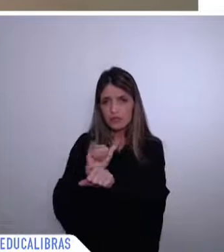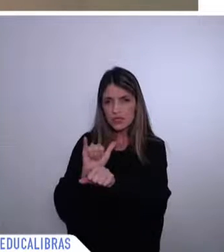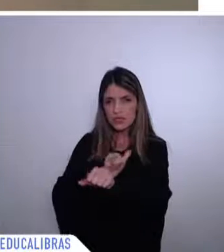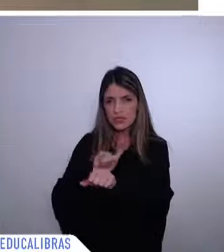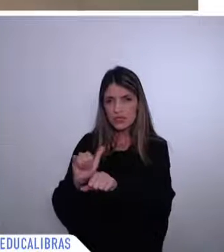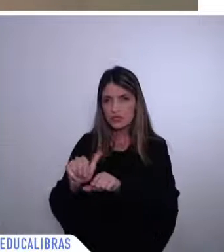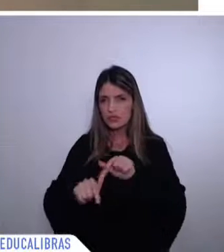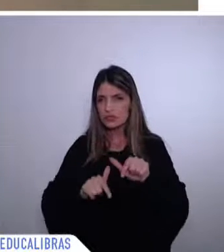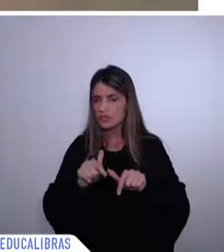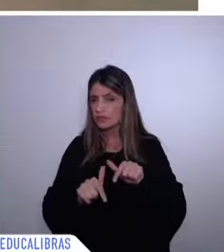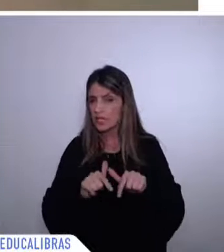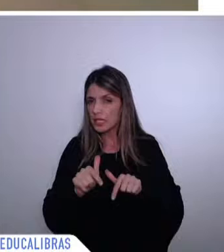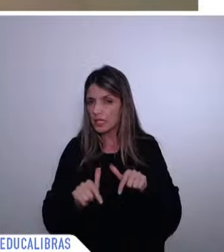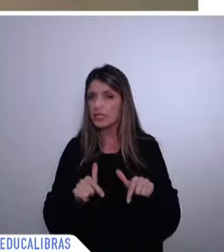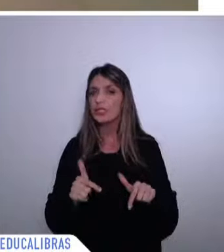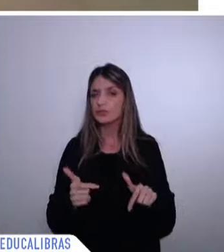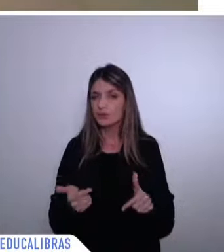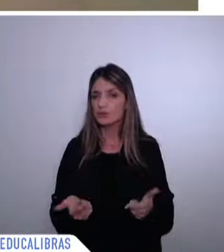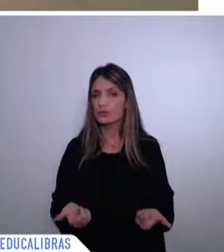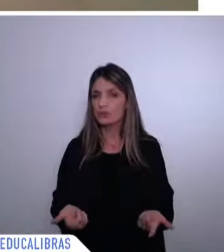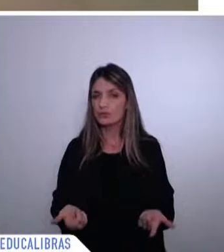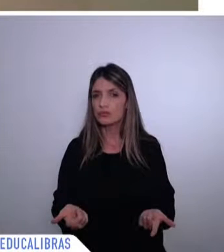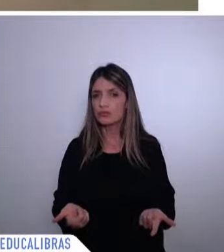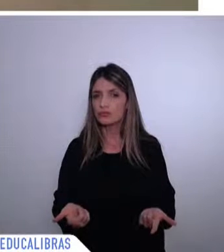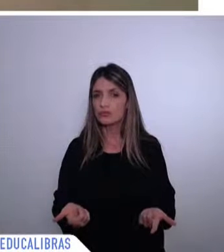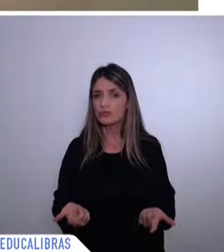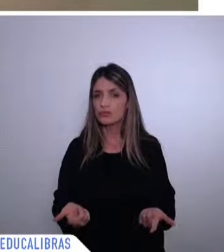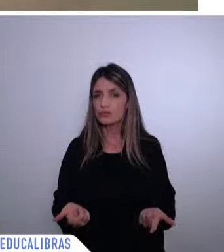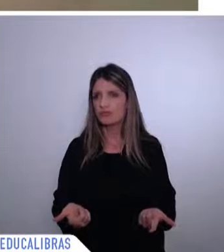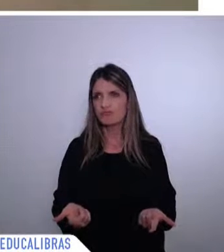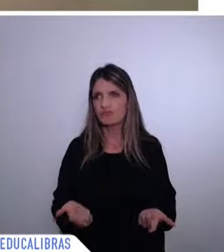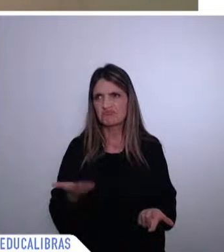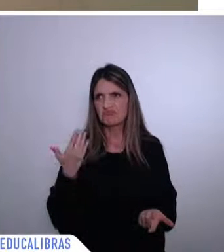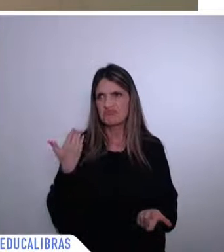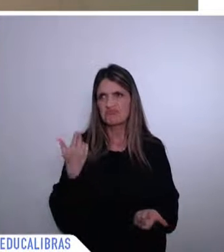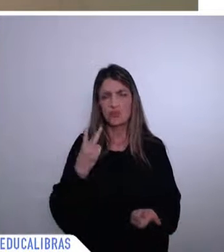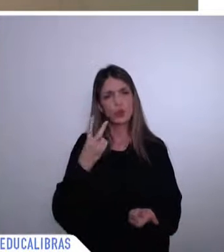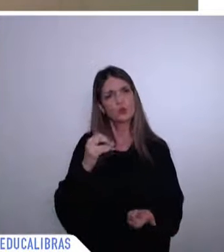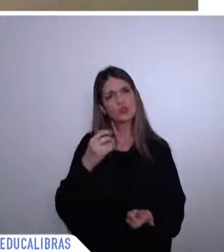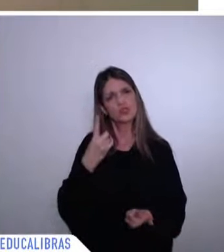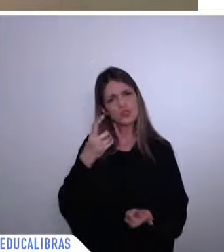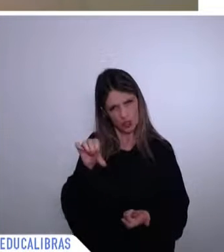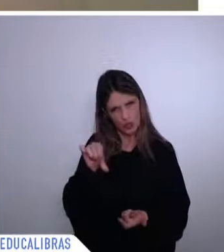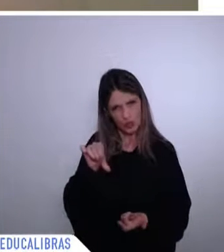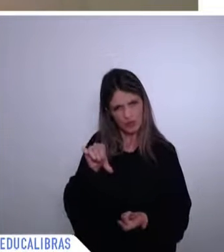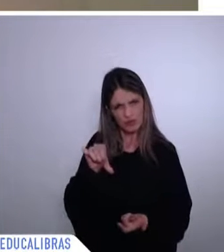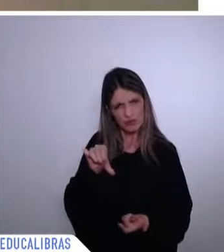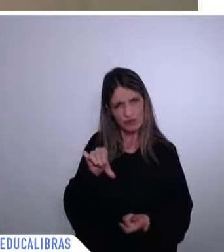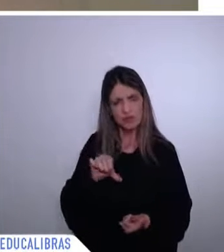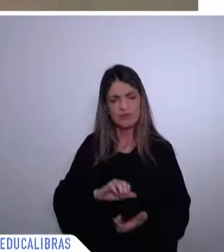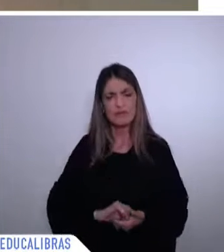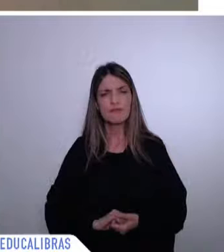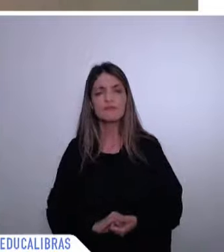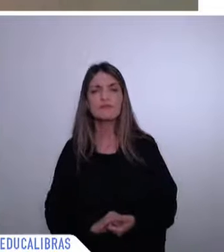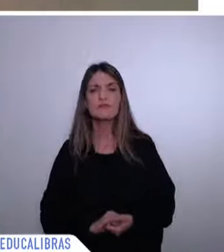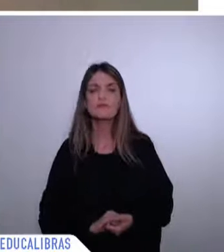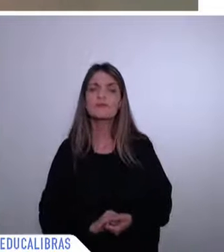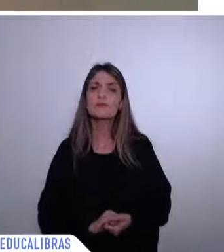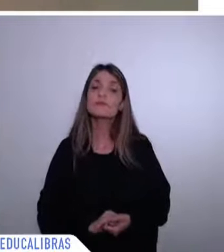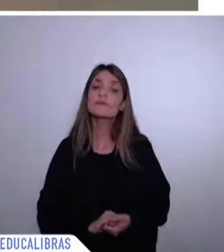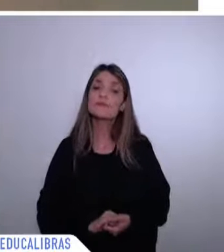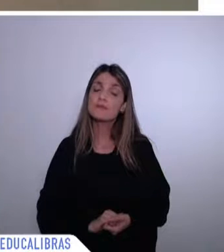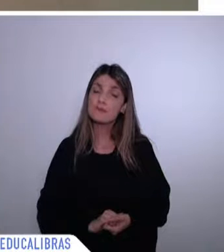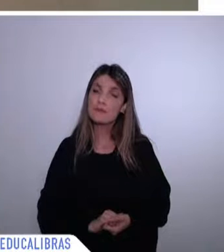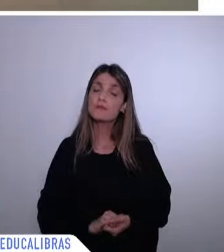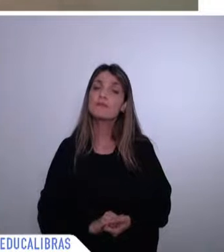ago in 2019. And in the job strategy, we lay out policies for improving labor market